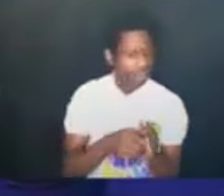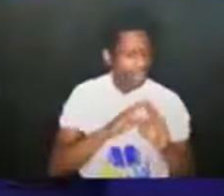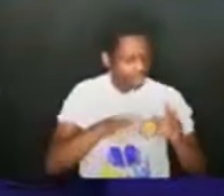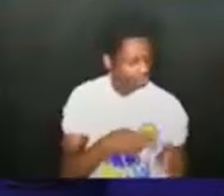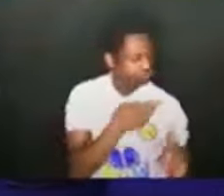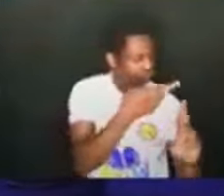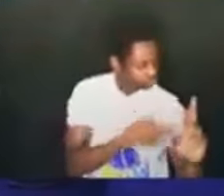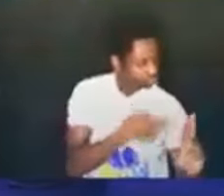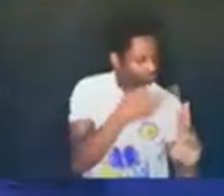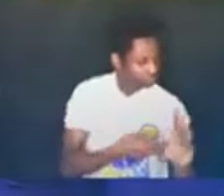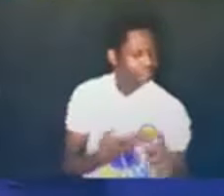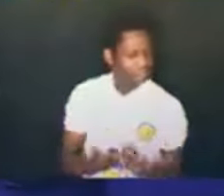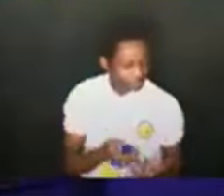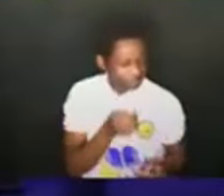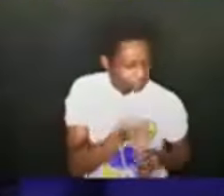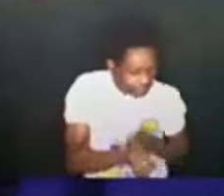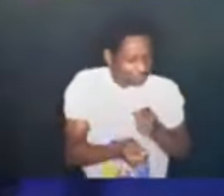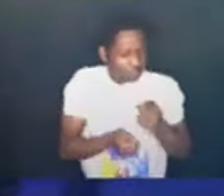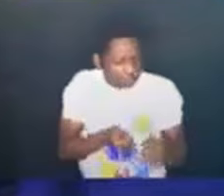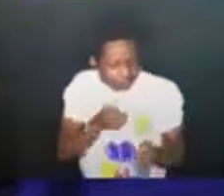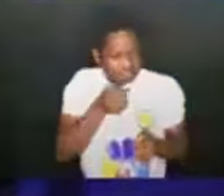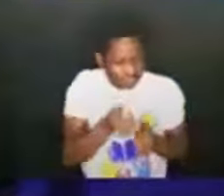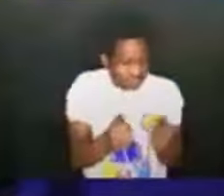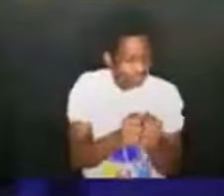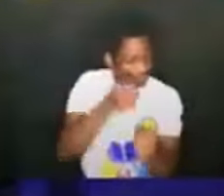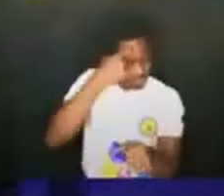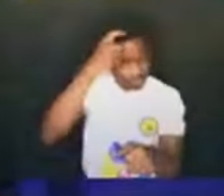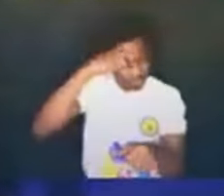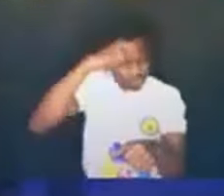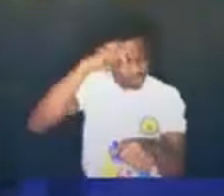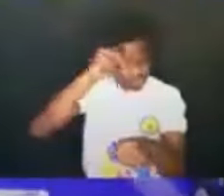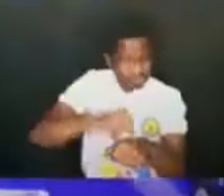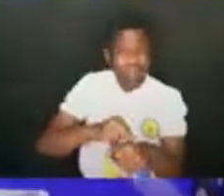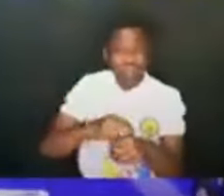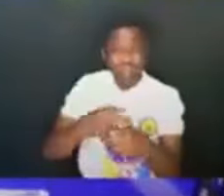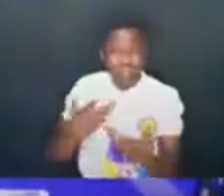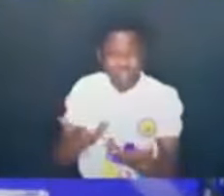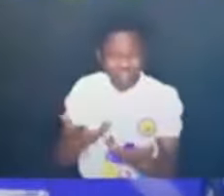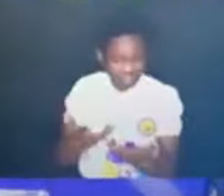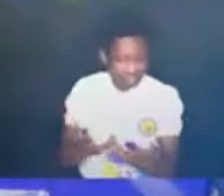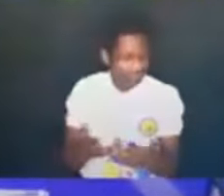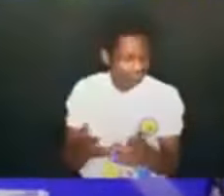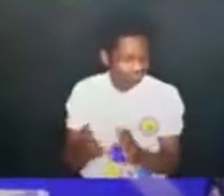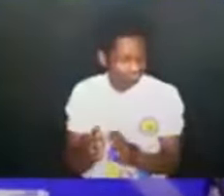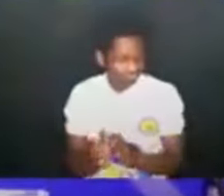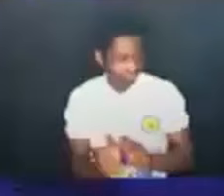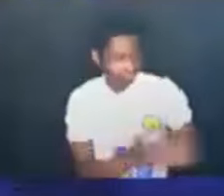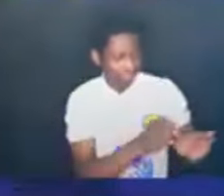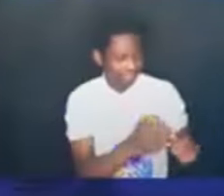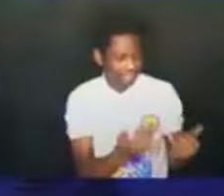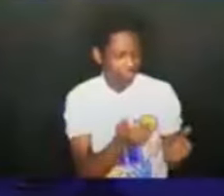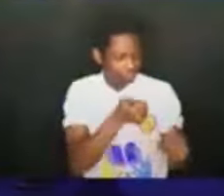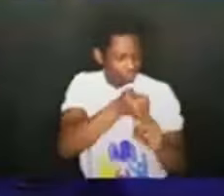Little by little. With wisdom. Nyansa. This one is gone. Because I now have my own